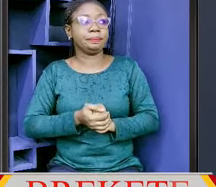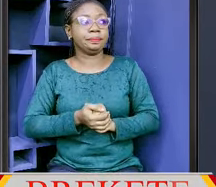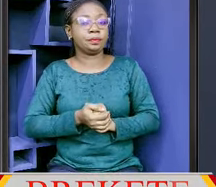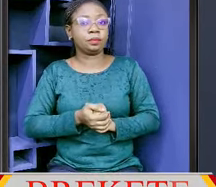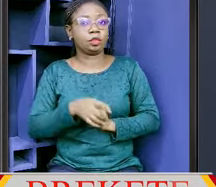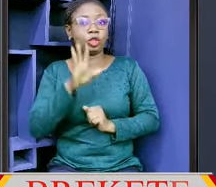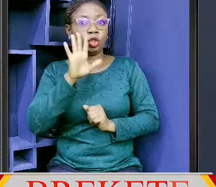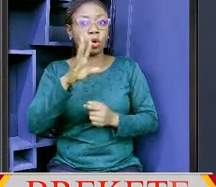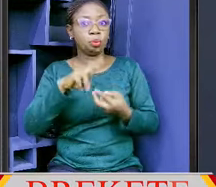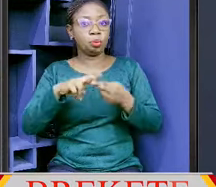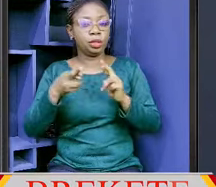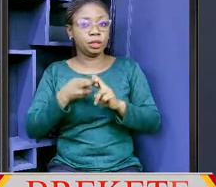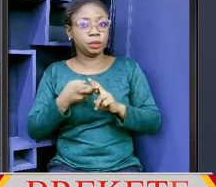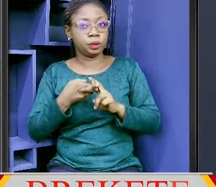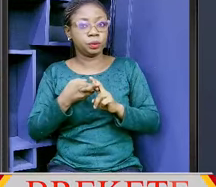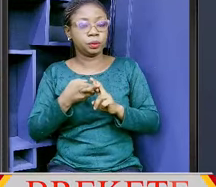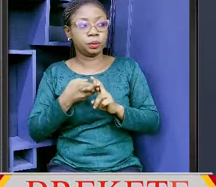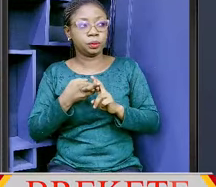your relations.